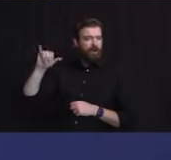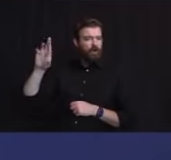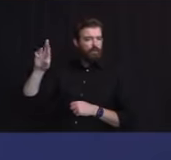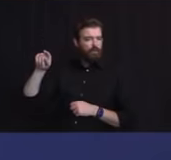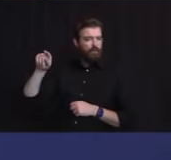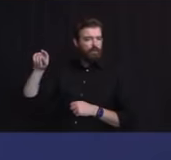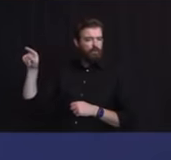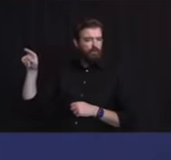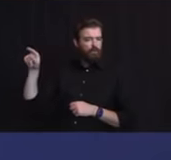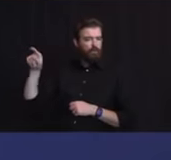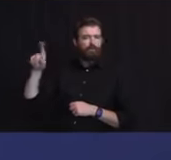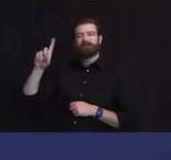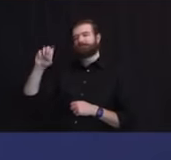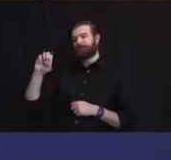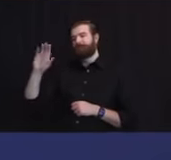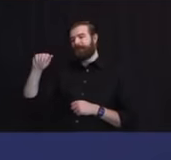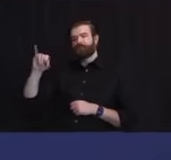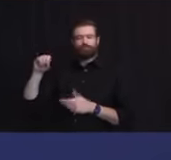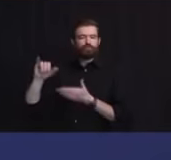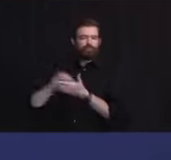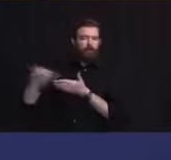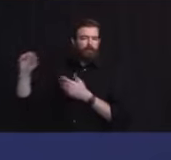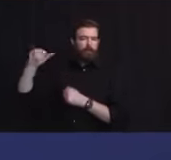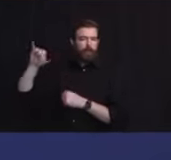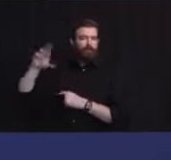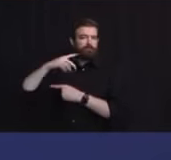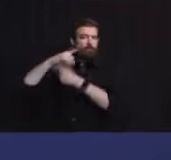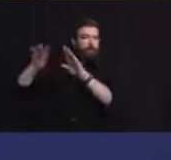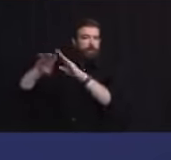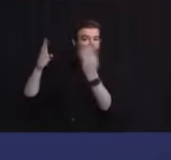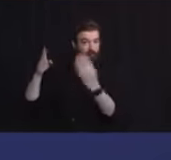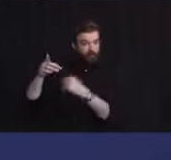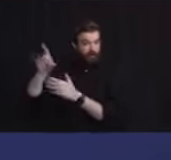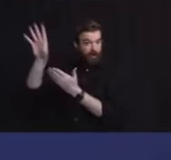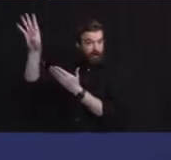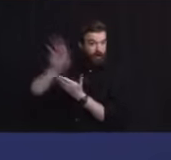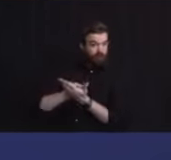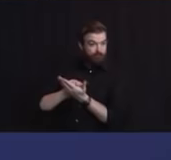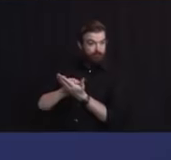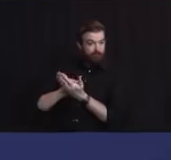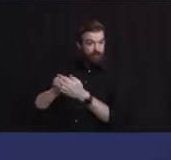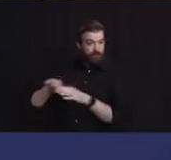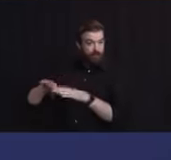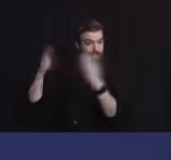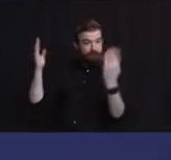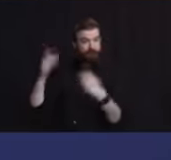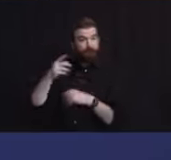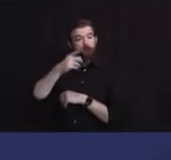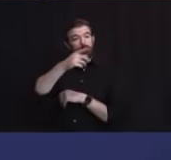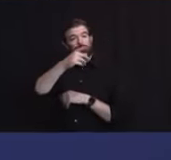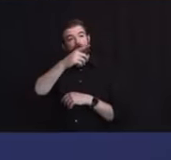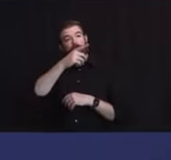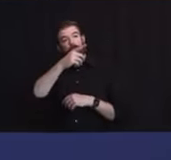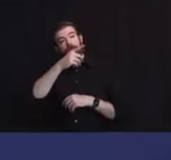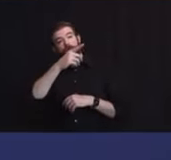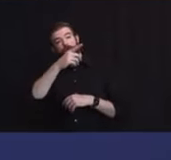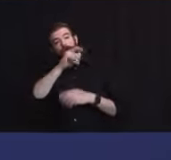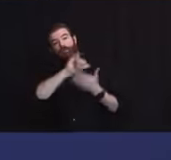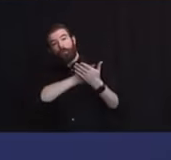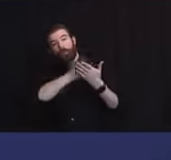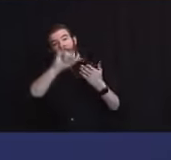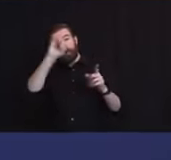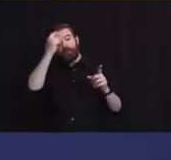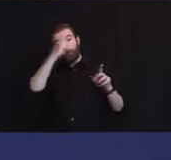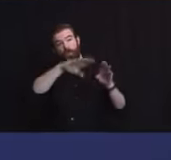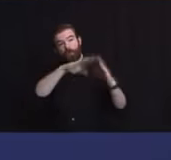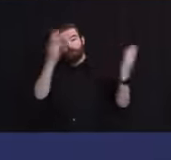based on pressure from governors like Governor Cuomo and Governor Lamont? Is that multi-state compact that you had used to issue decisions early in the